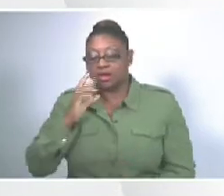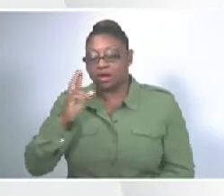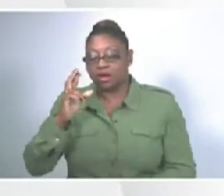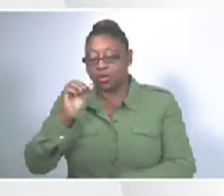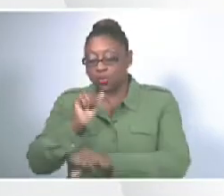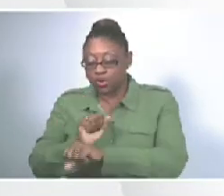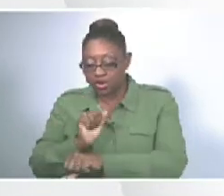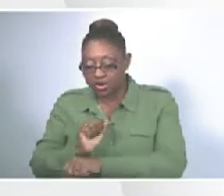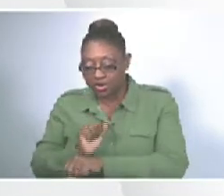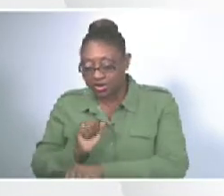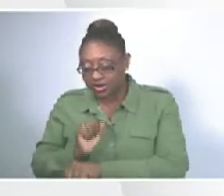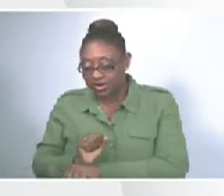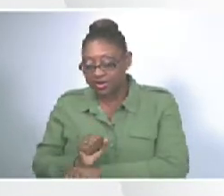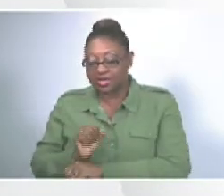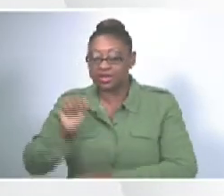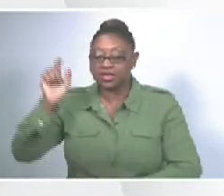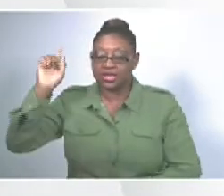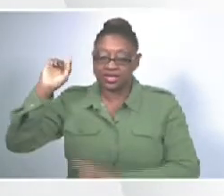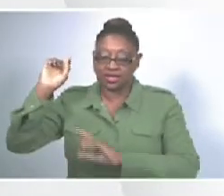draw higher wages.